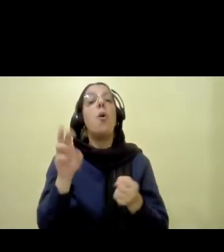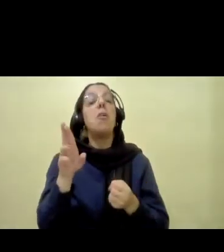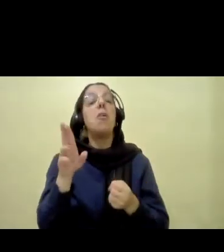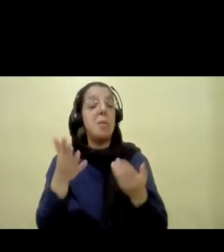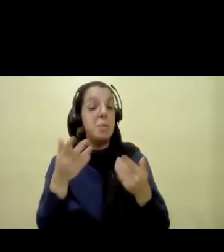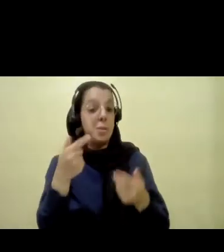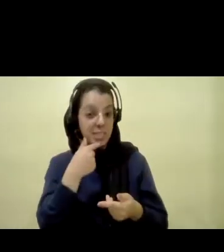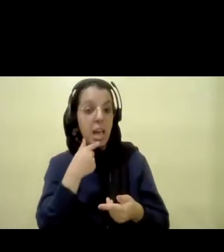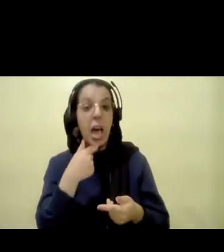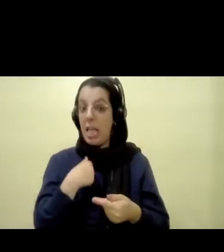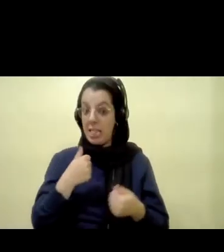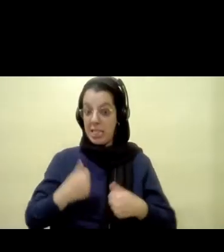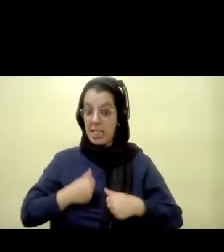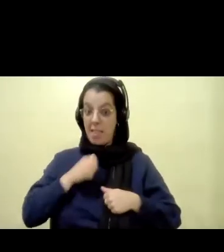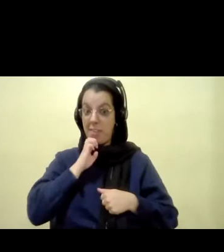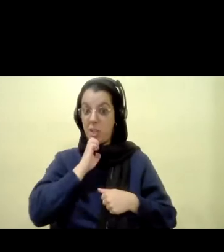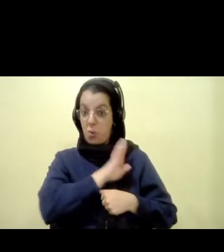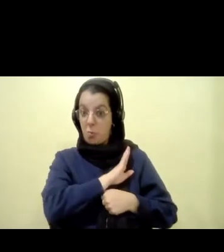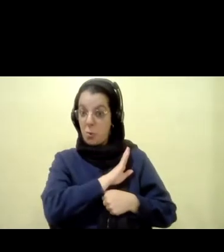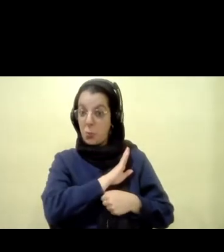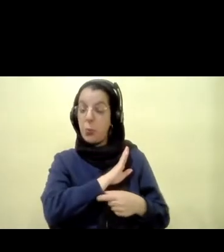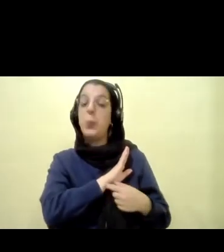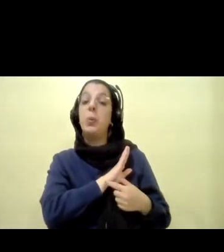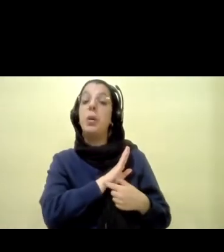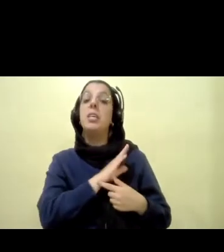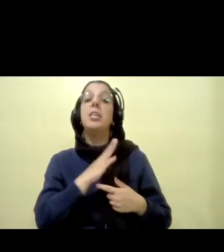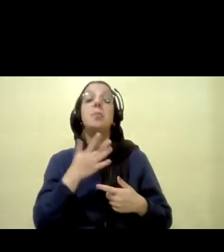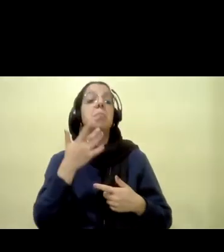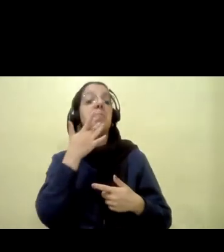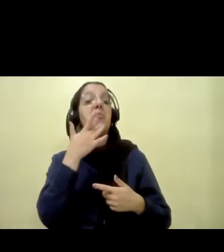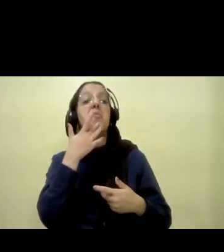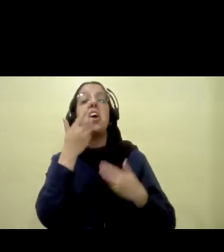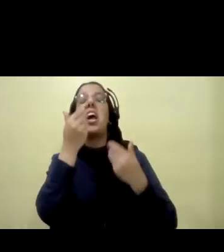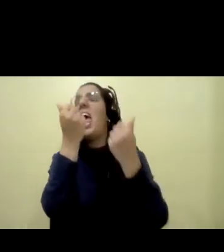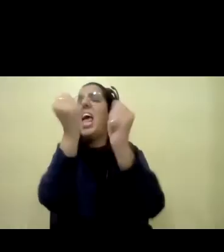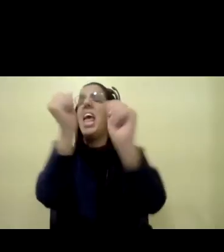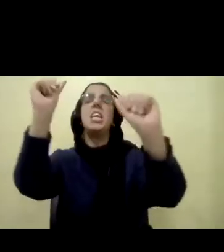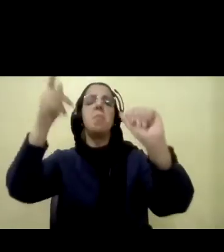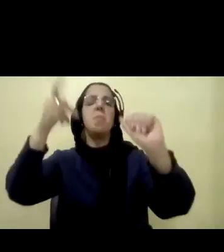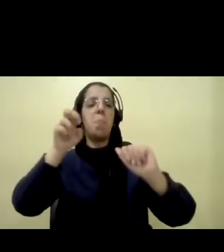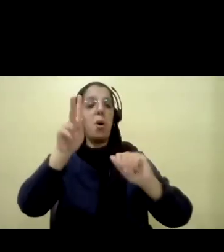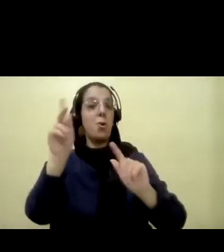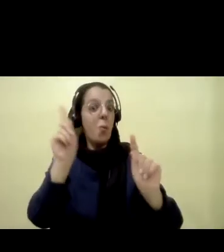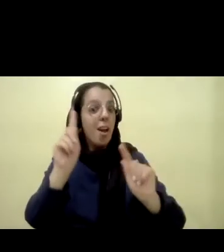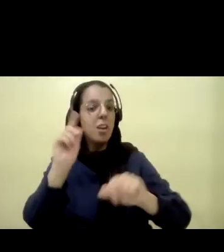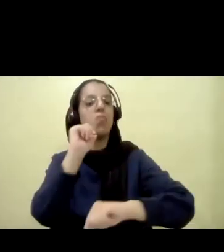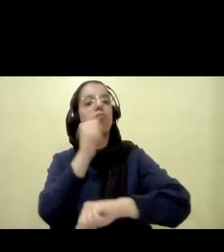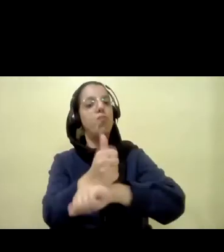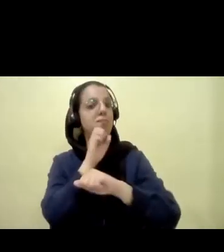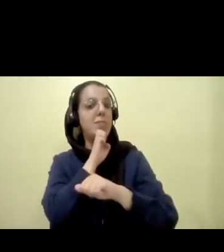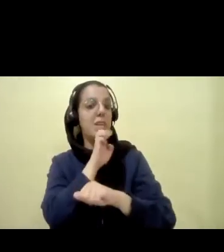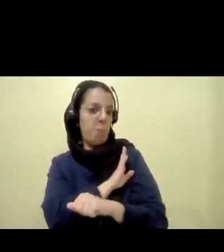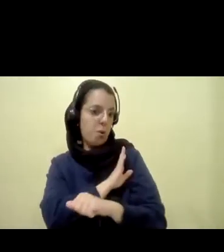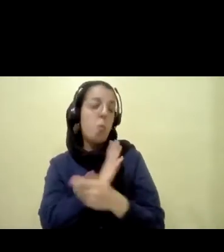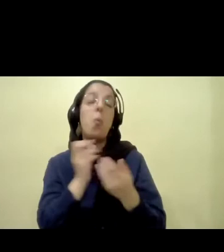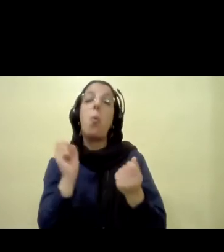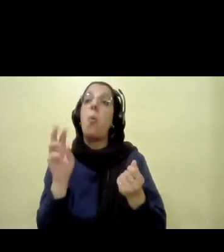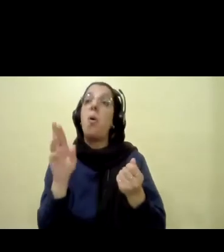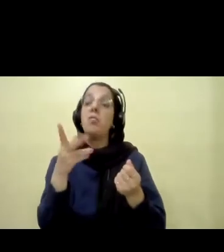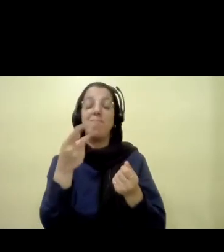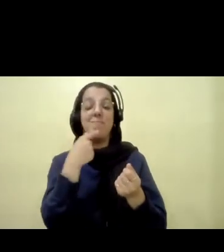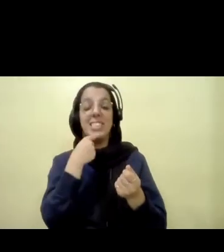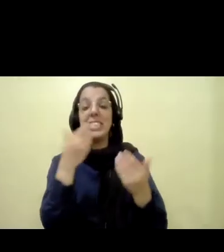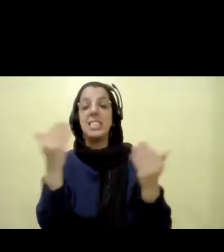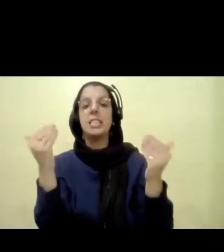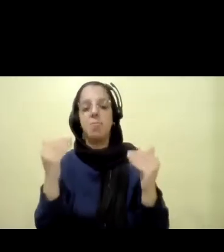I live in Etobicoke. I will do this project in any park in Etobicoke. Or you may be saying, you know, here are